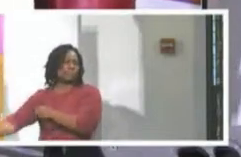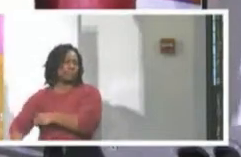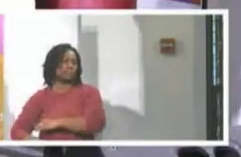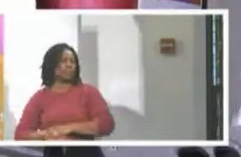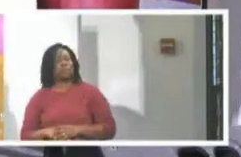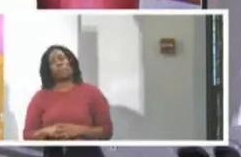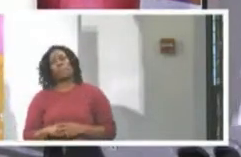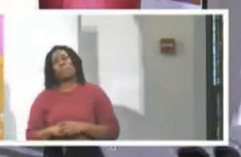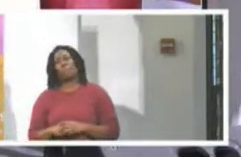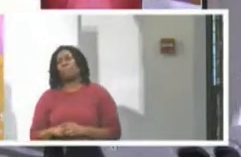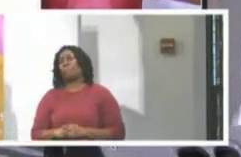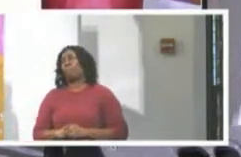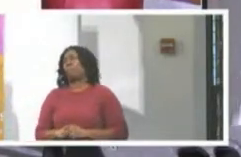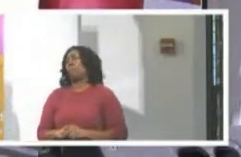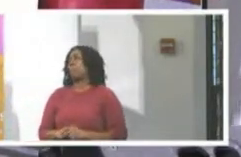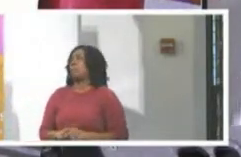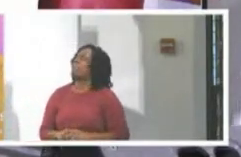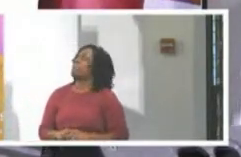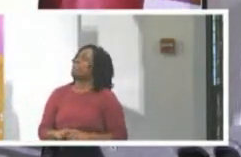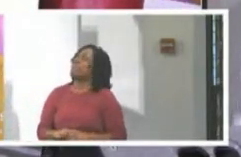Yeah.